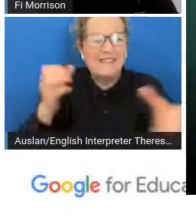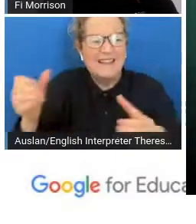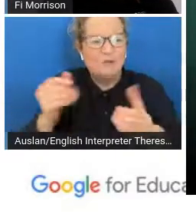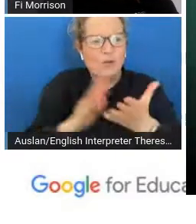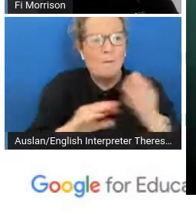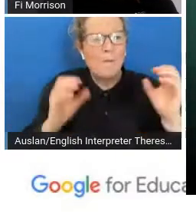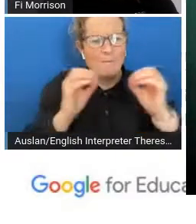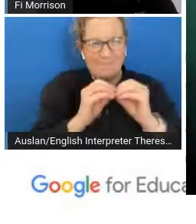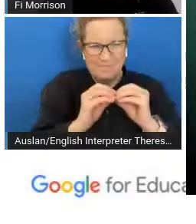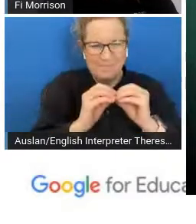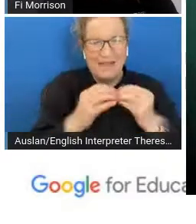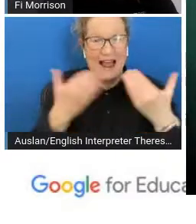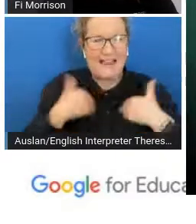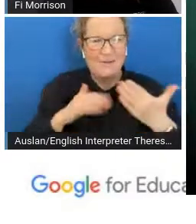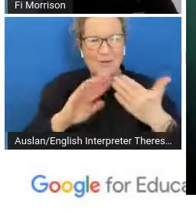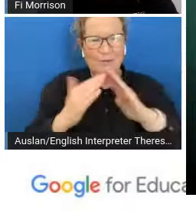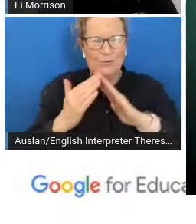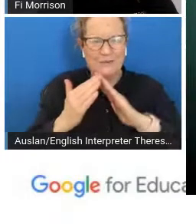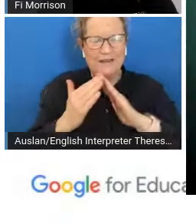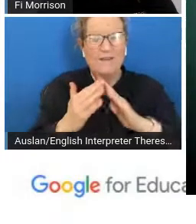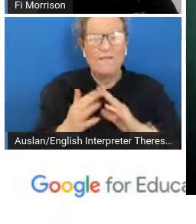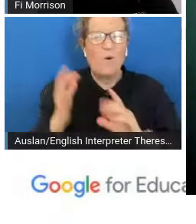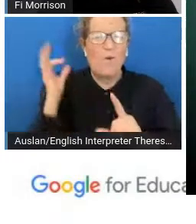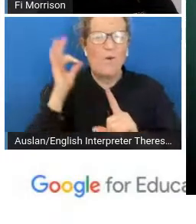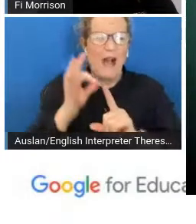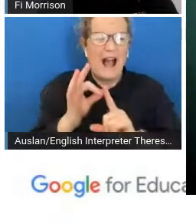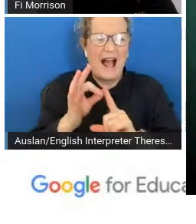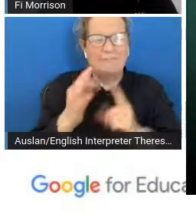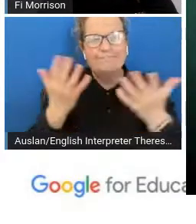we've been sort of short on donations and we've been putting our